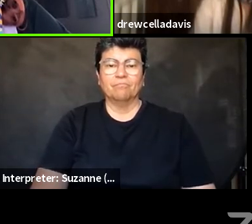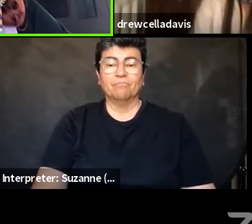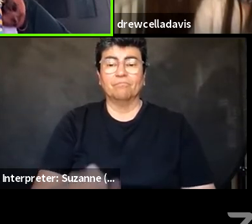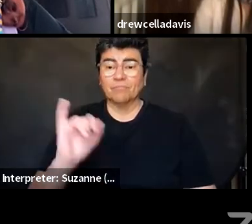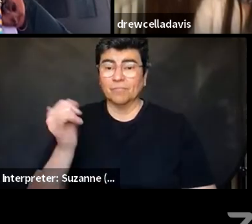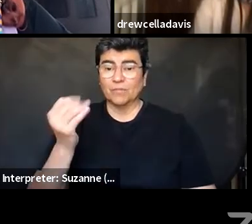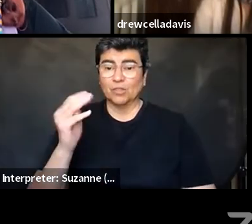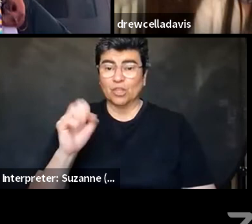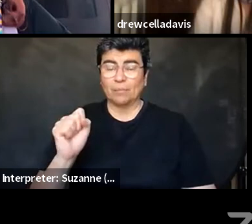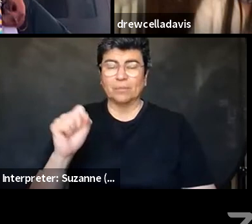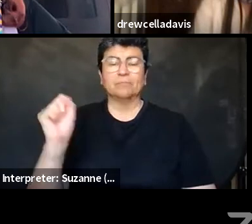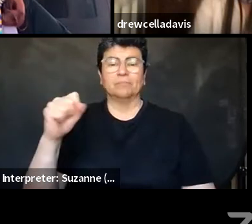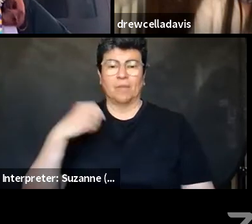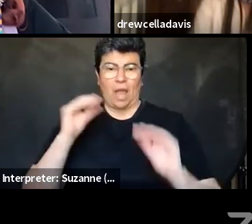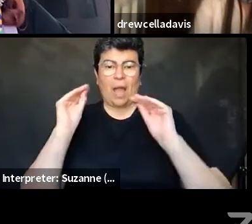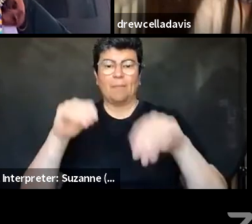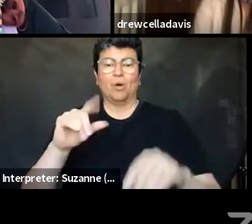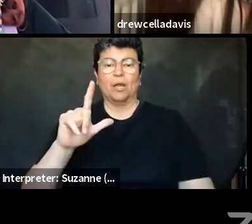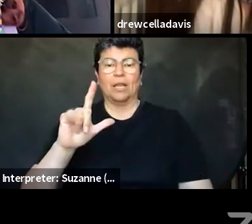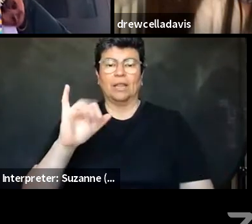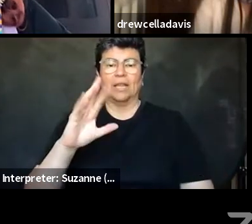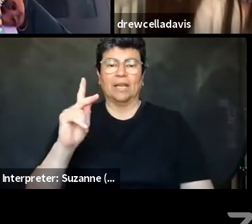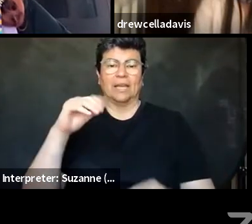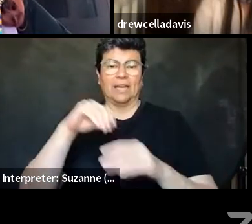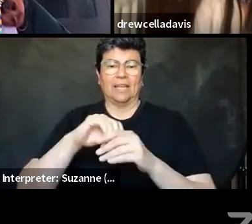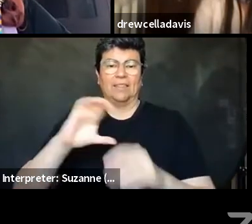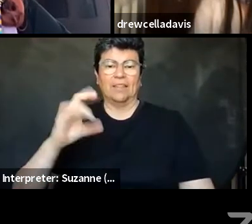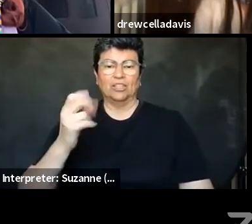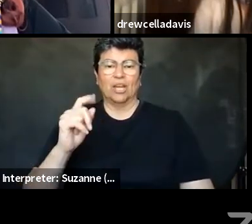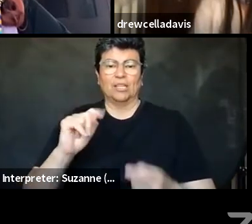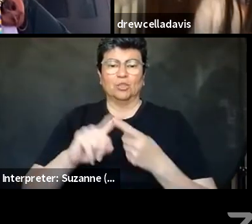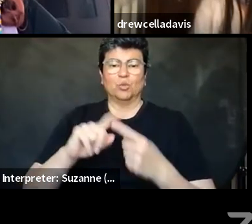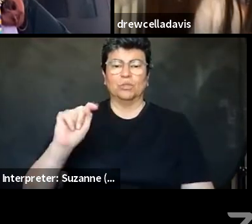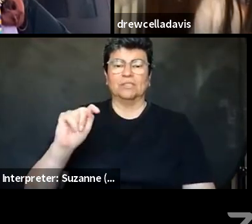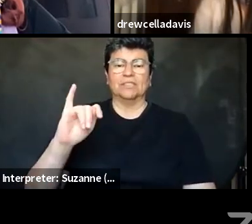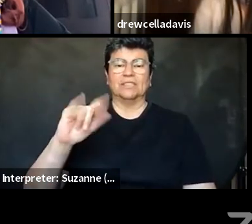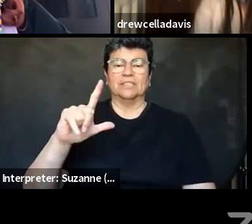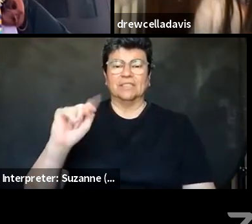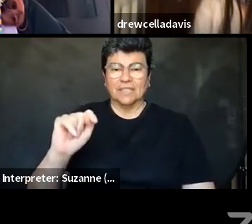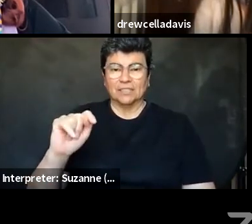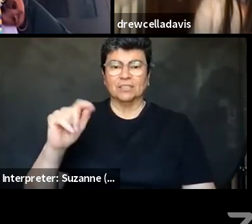James? I put a link in chat to Tilt Performance Group.